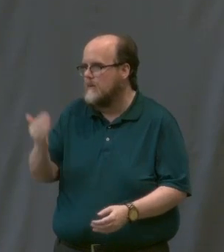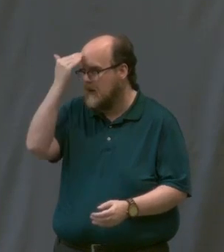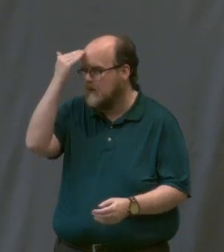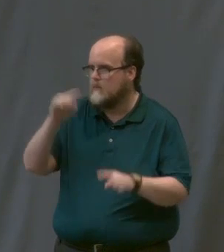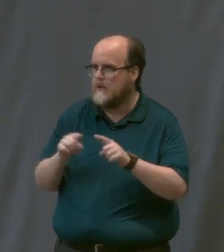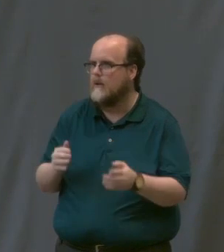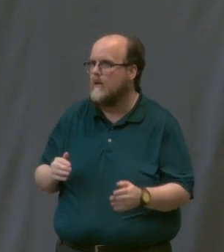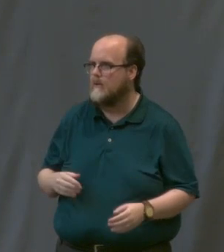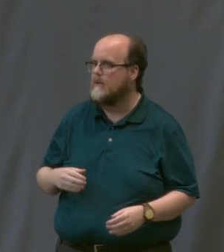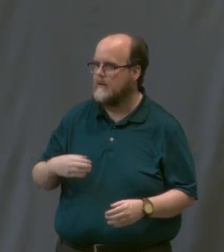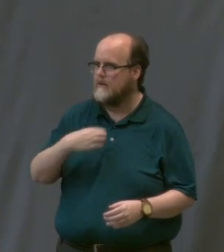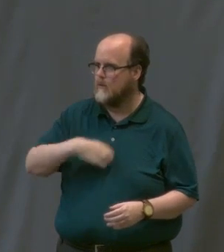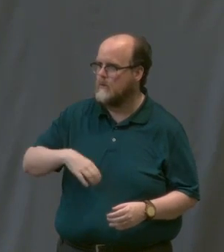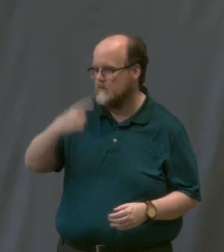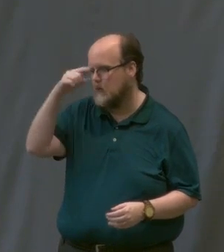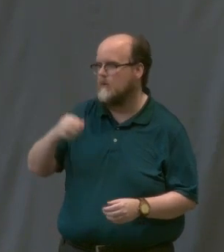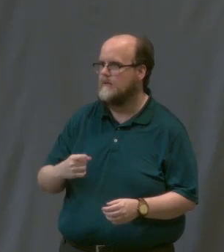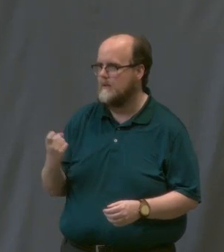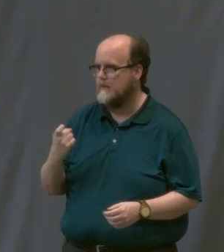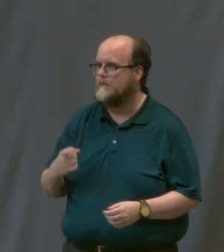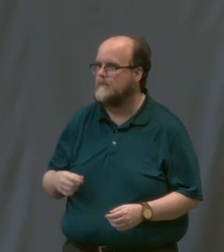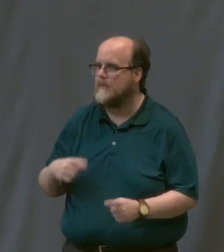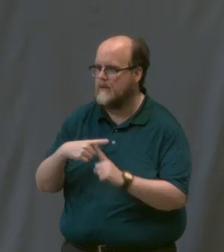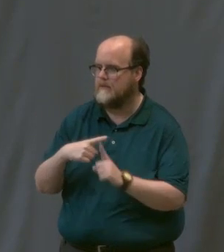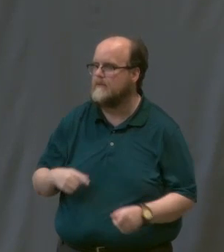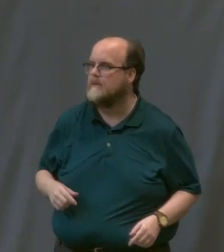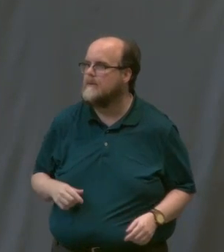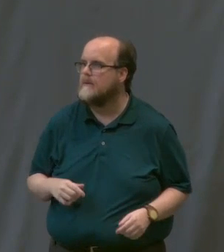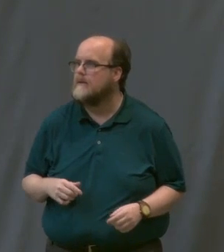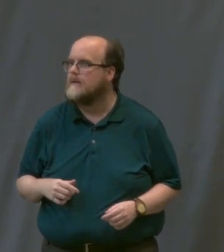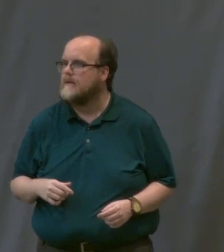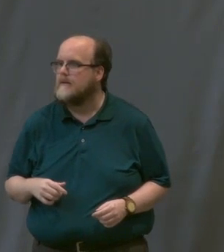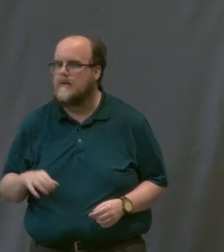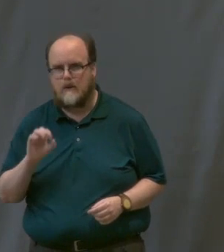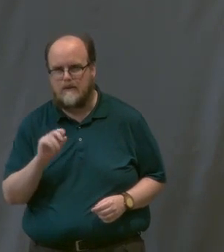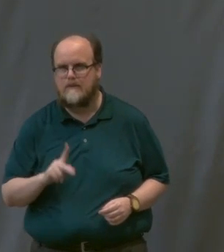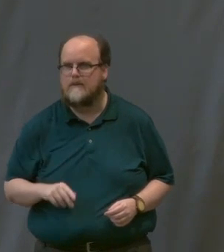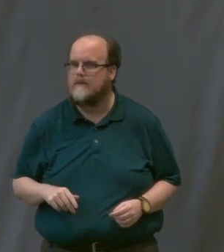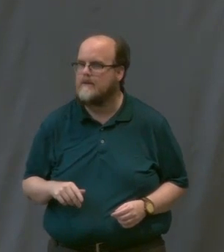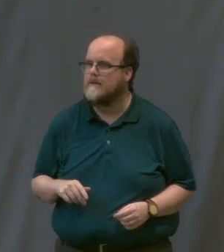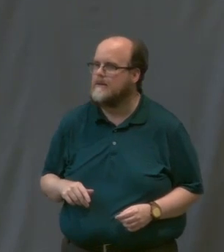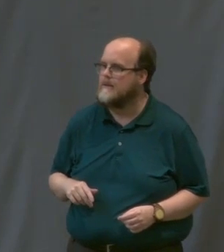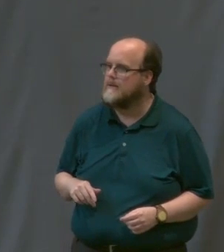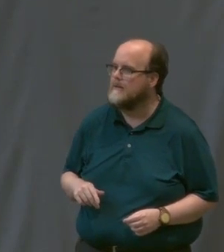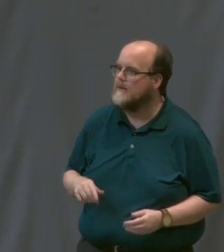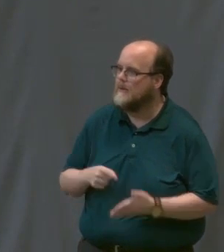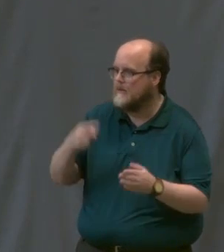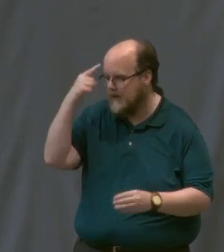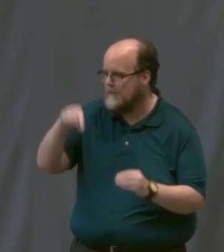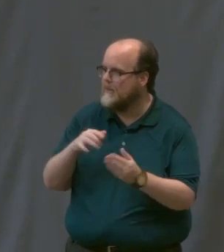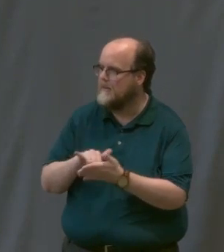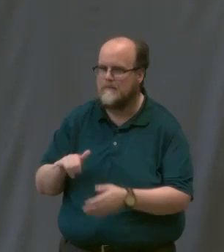desire for something positive. Okay. What do y'all think of